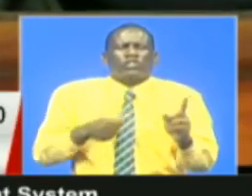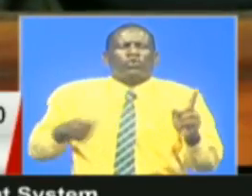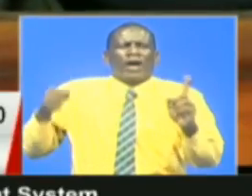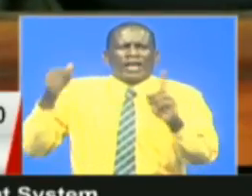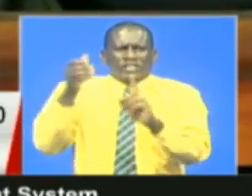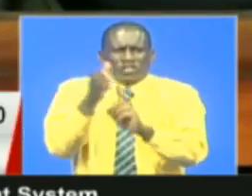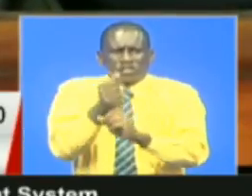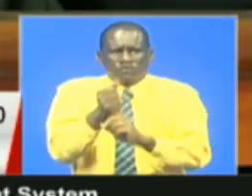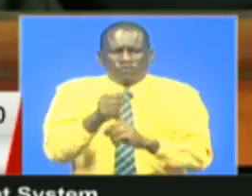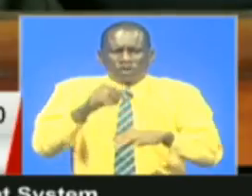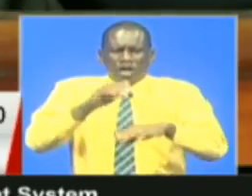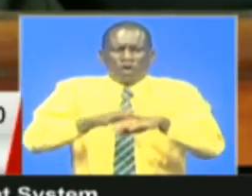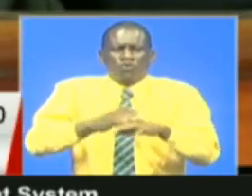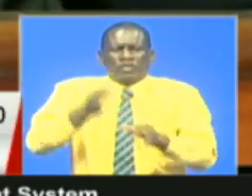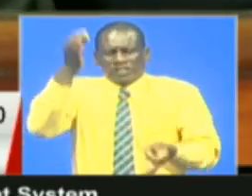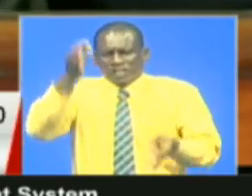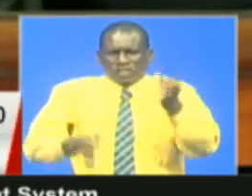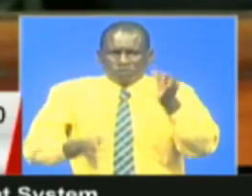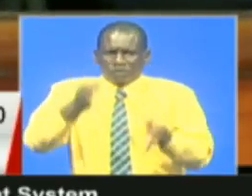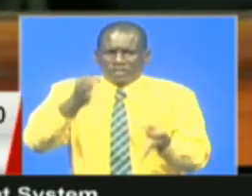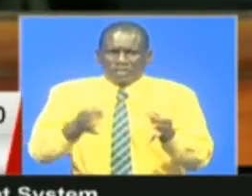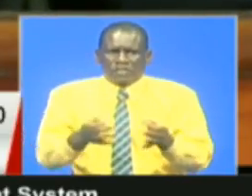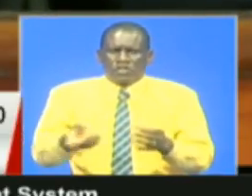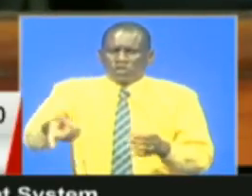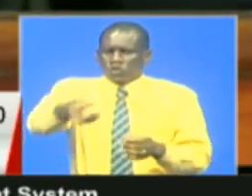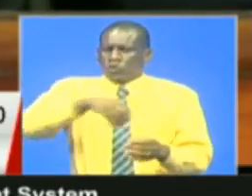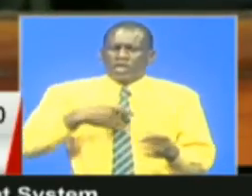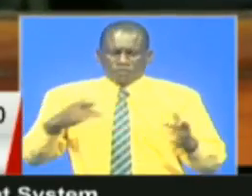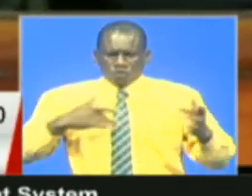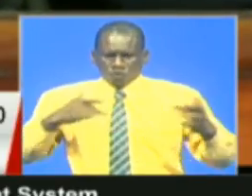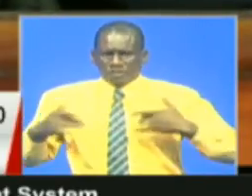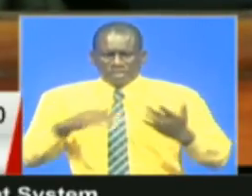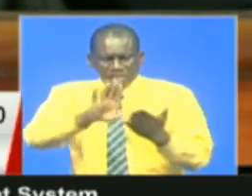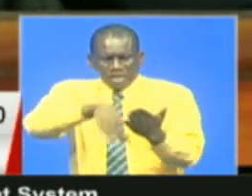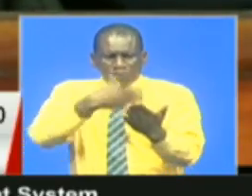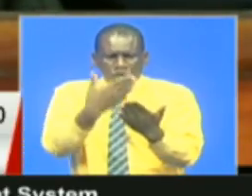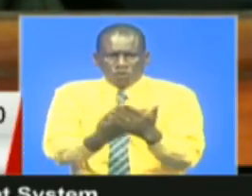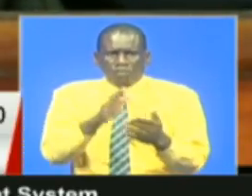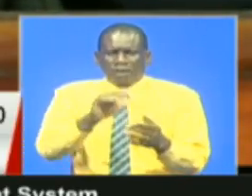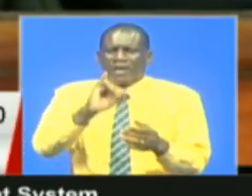just determination. We have considered the application by